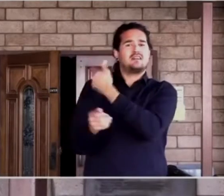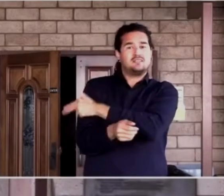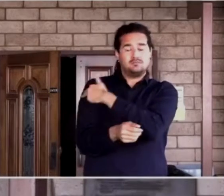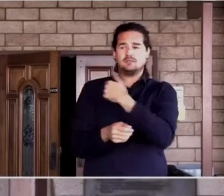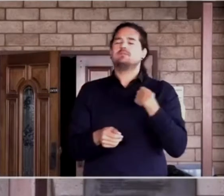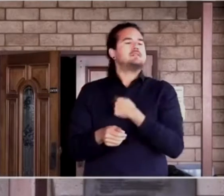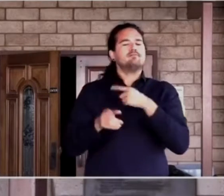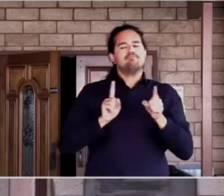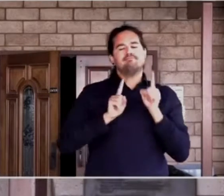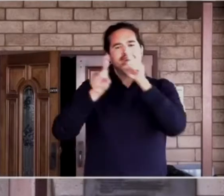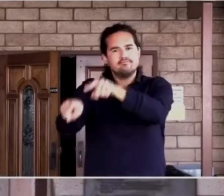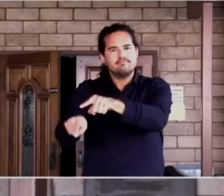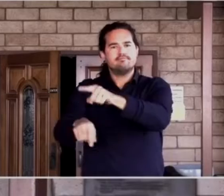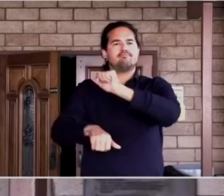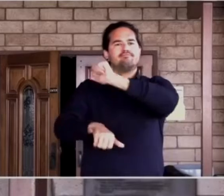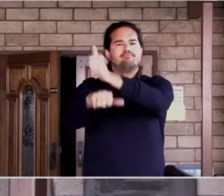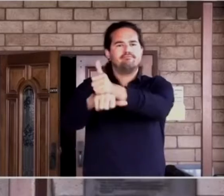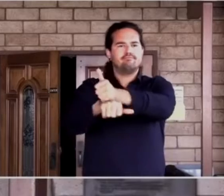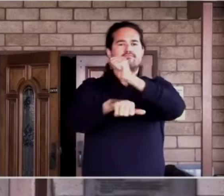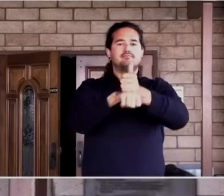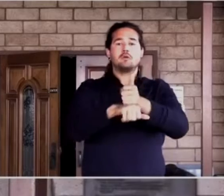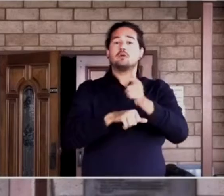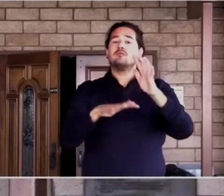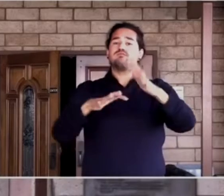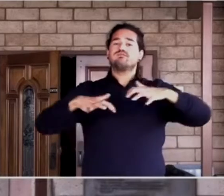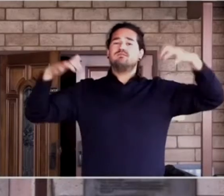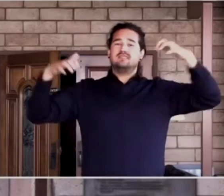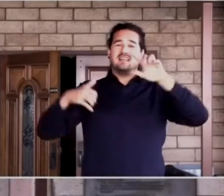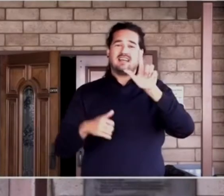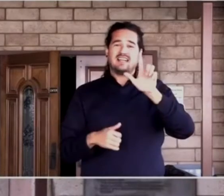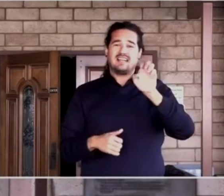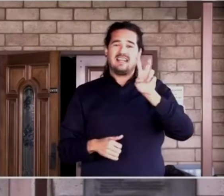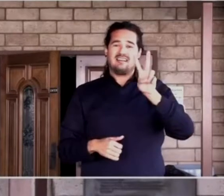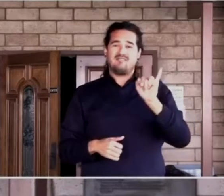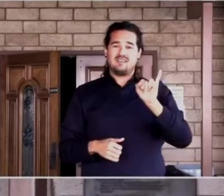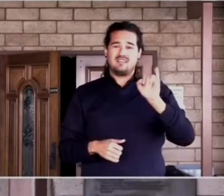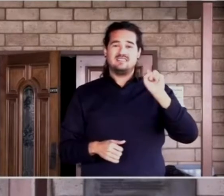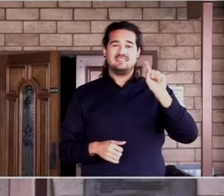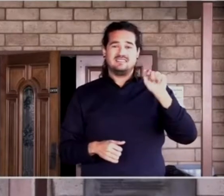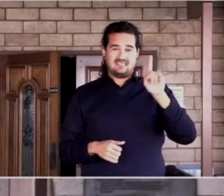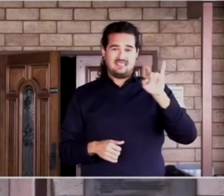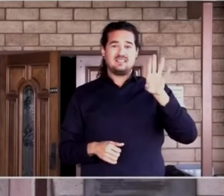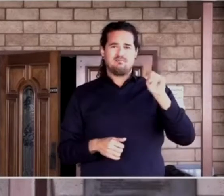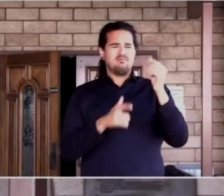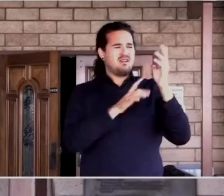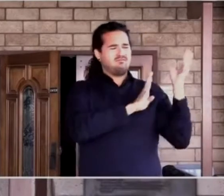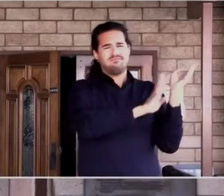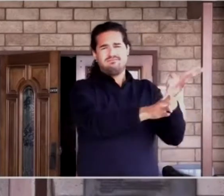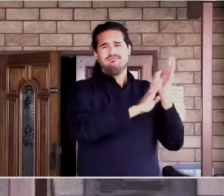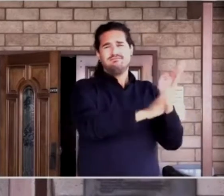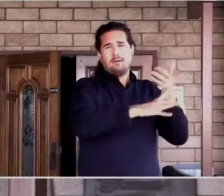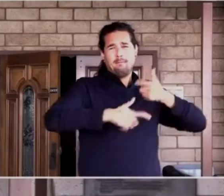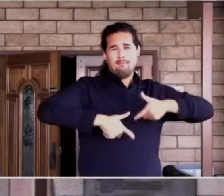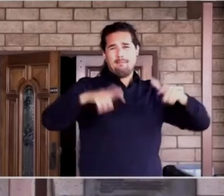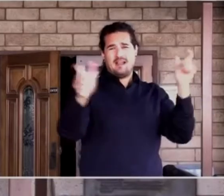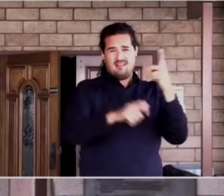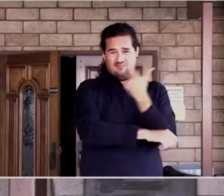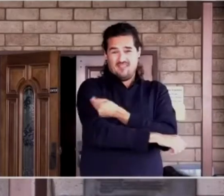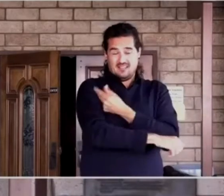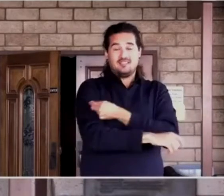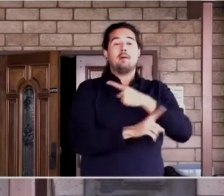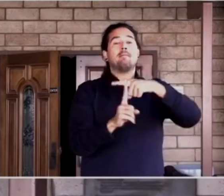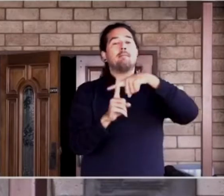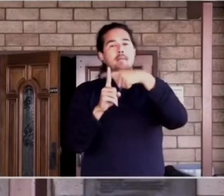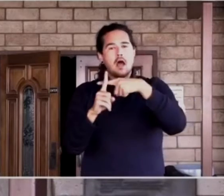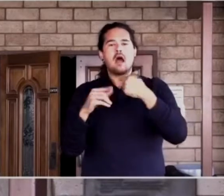Stadium site, which is designed to vaccinate communities at scale. But our strategies also involve these smaller sites, as well as mobile teams that are designed